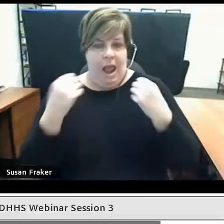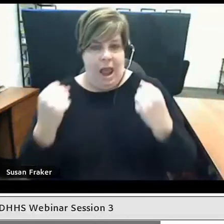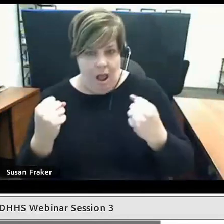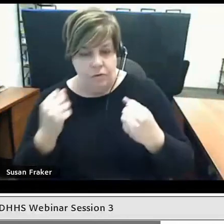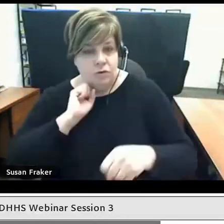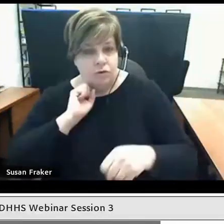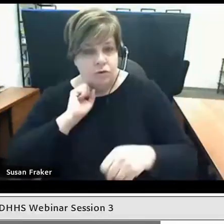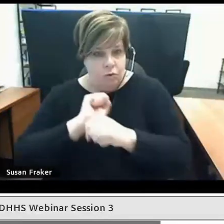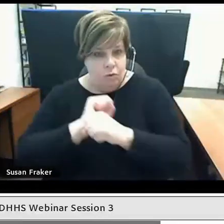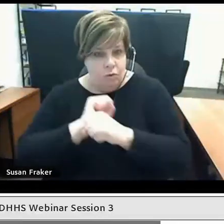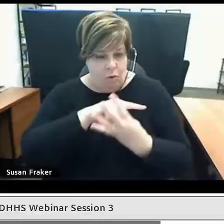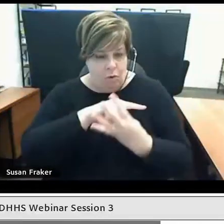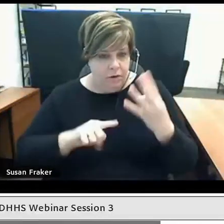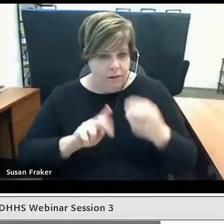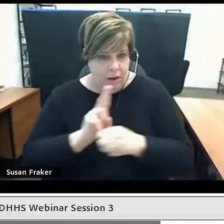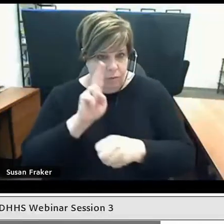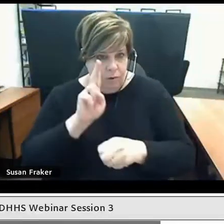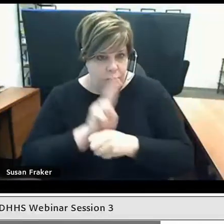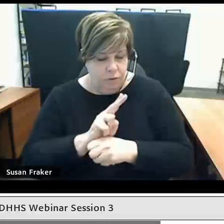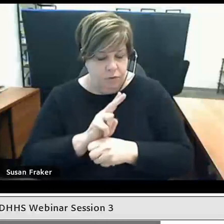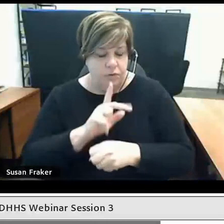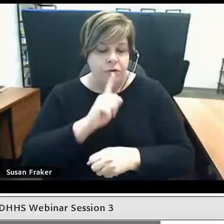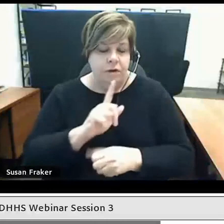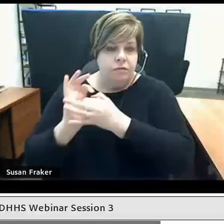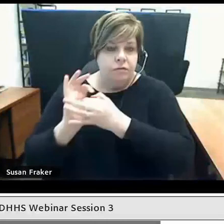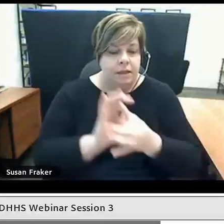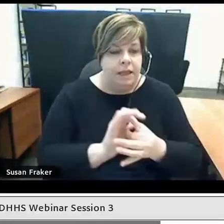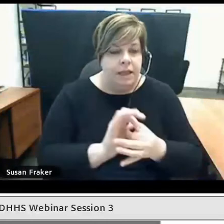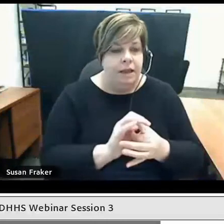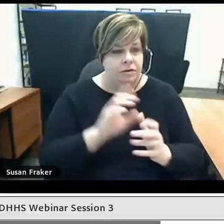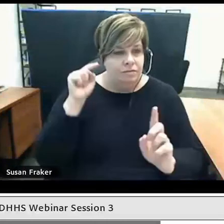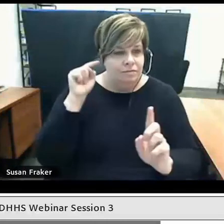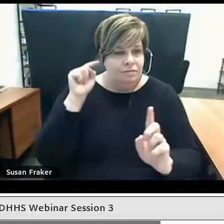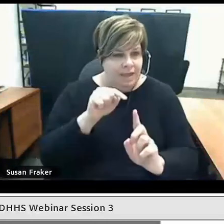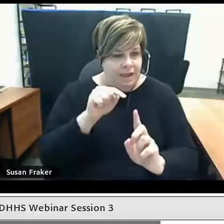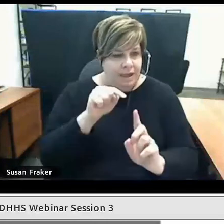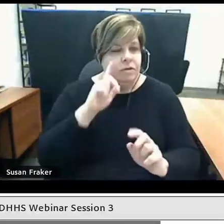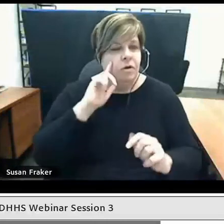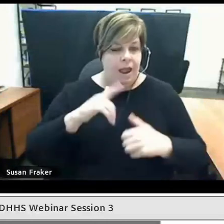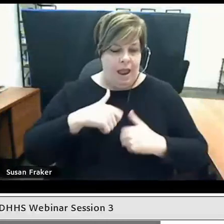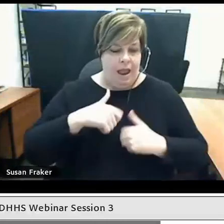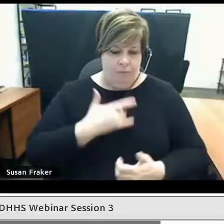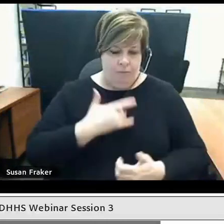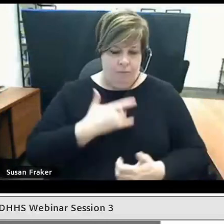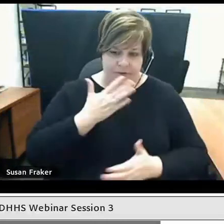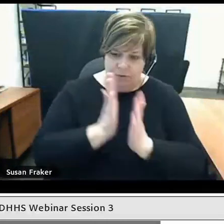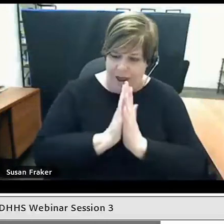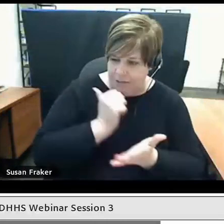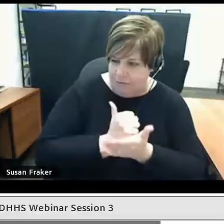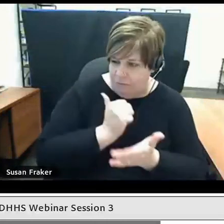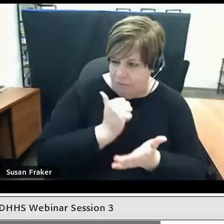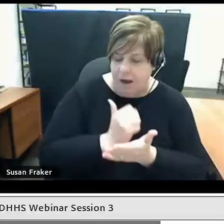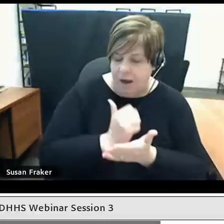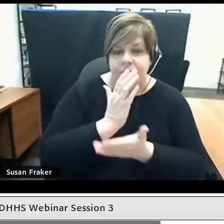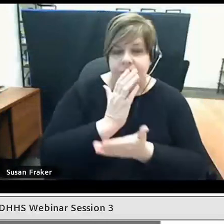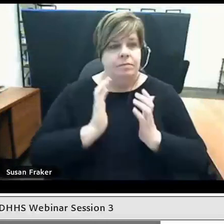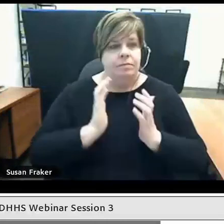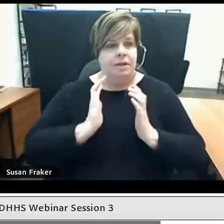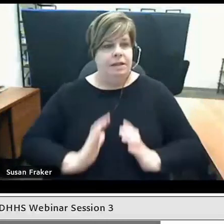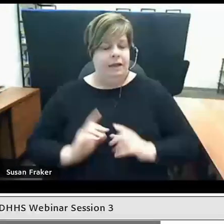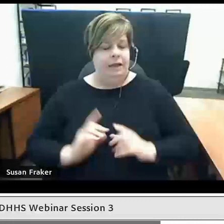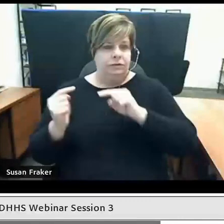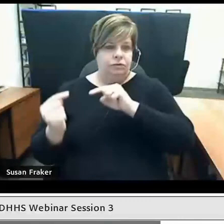options that we use for this step really has to do with that. So how it feels to ask for help, because some of the clients really struggle